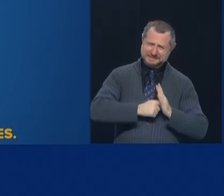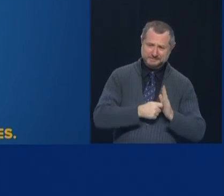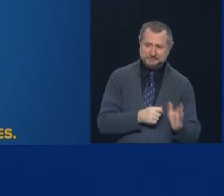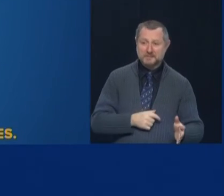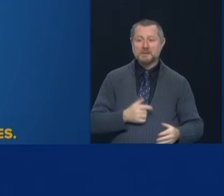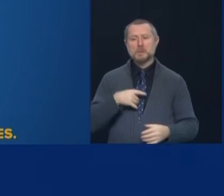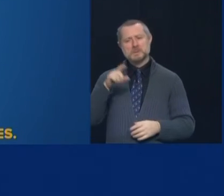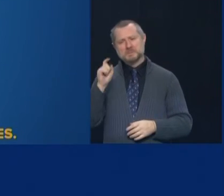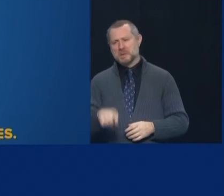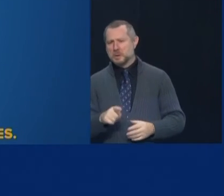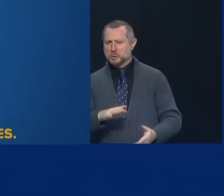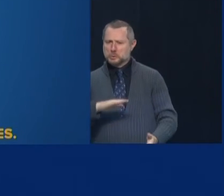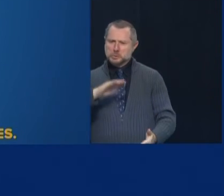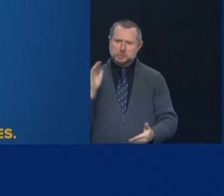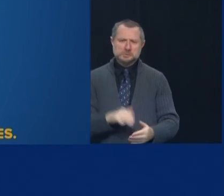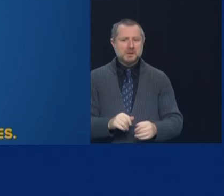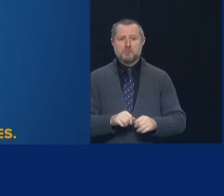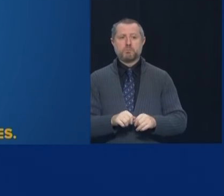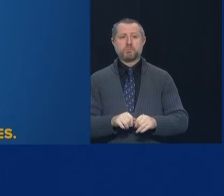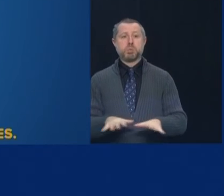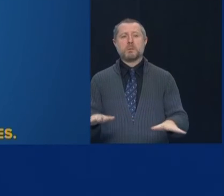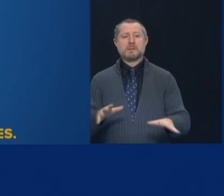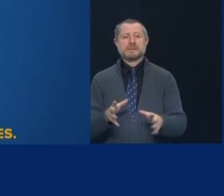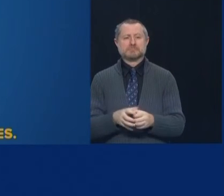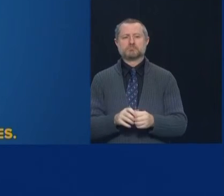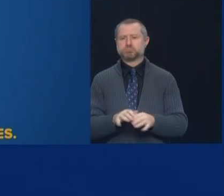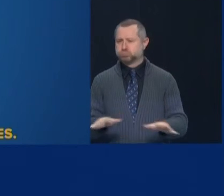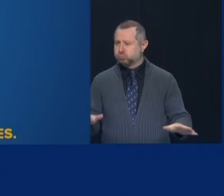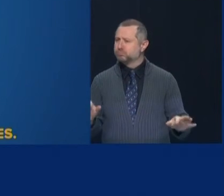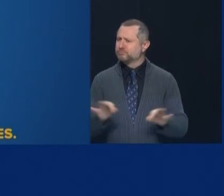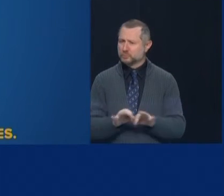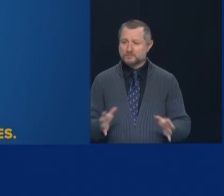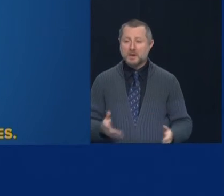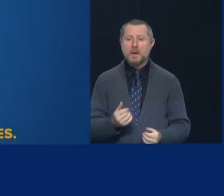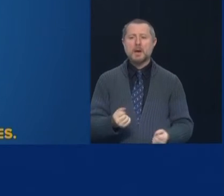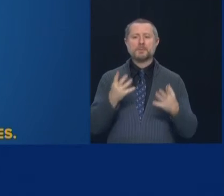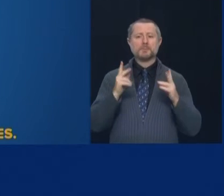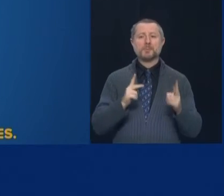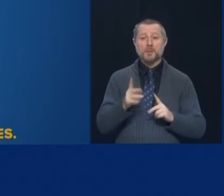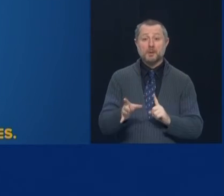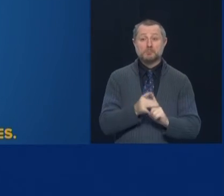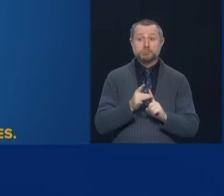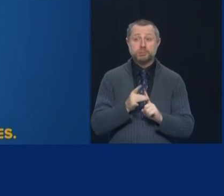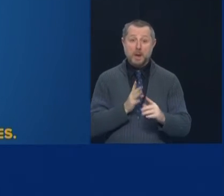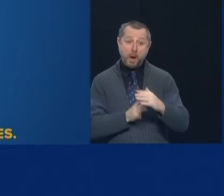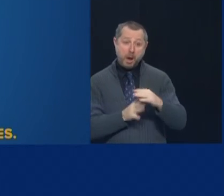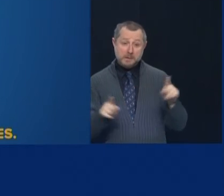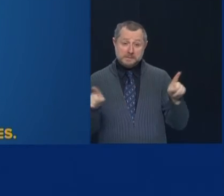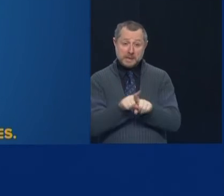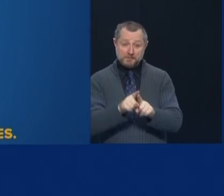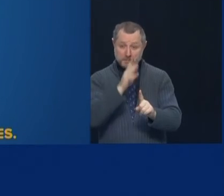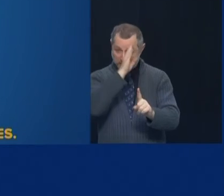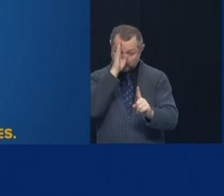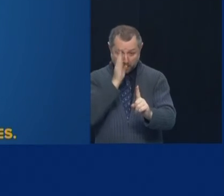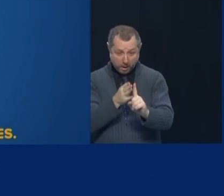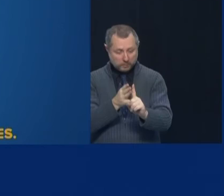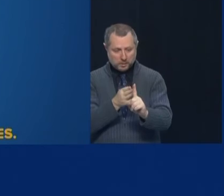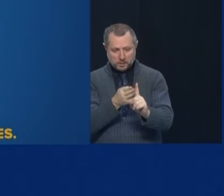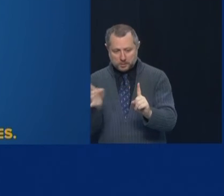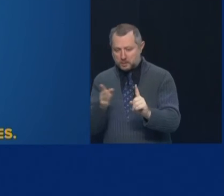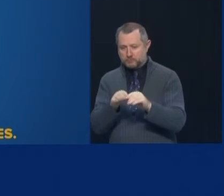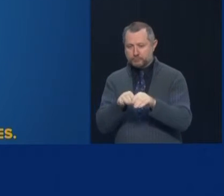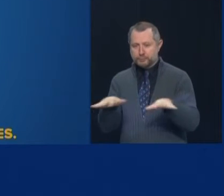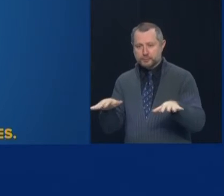reduce the spread, we have to reduce the number of people going into hospitals, and we have to manage that